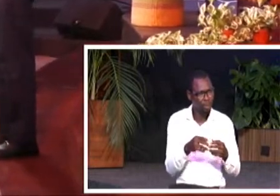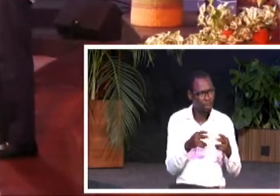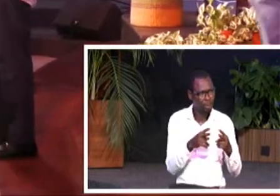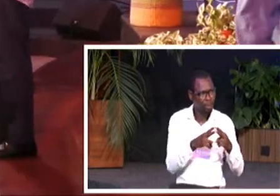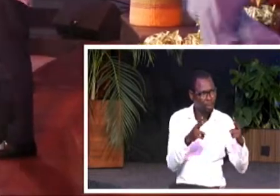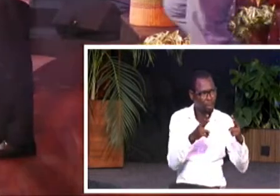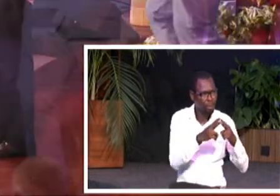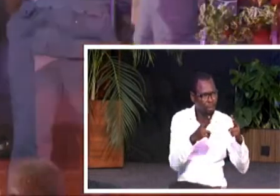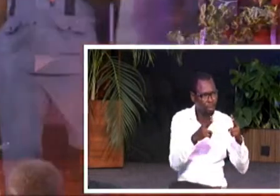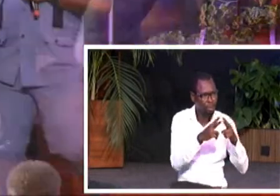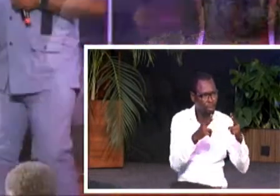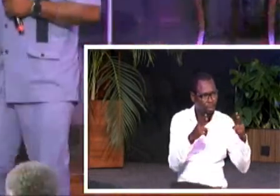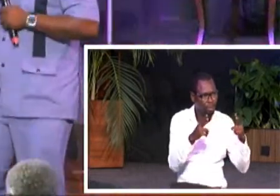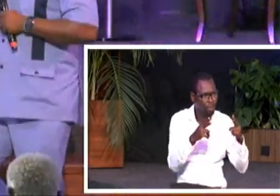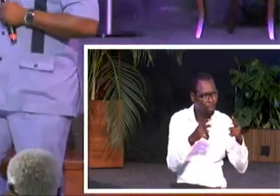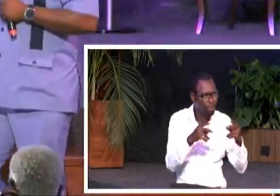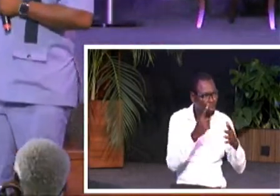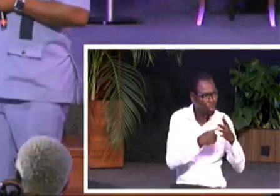So,